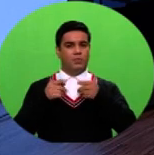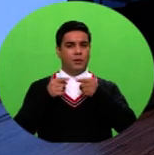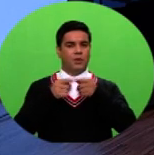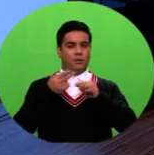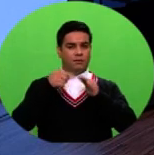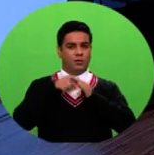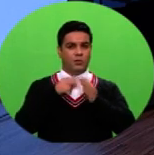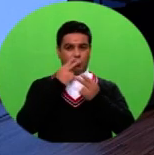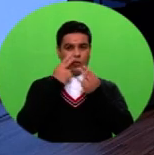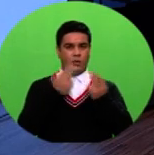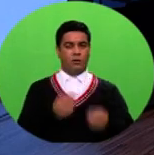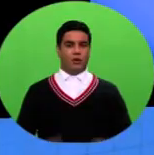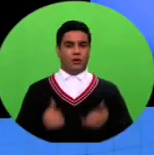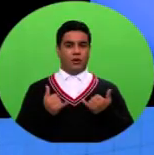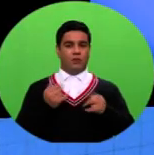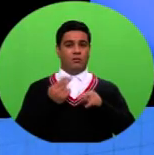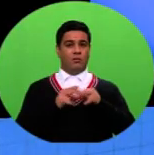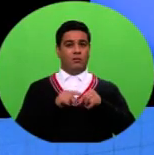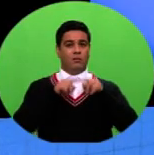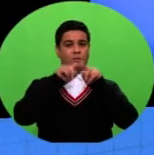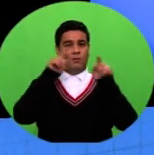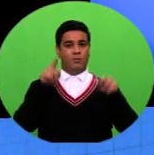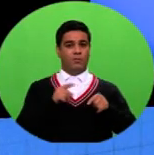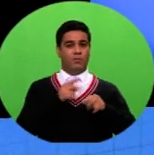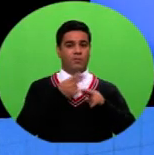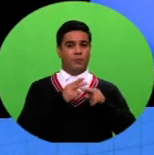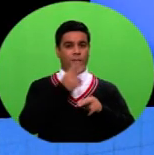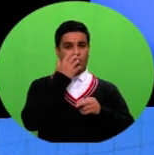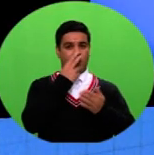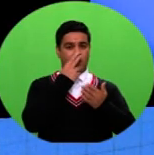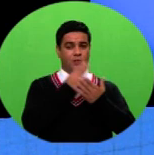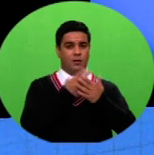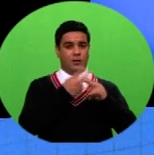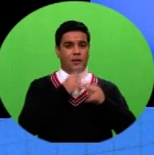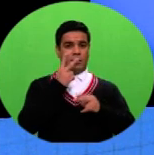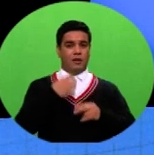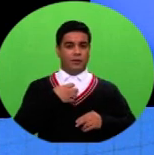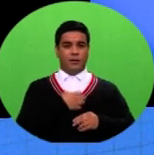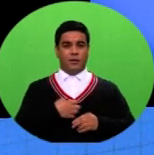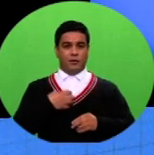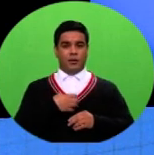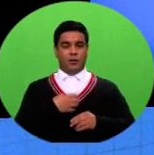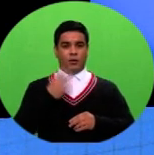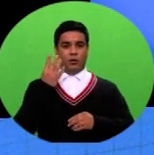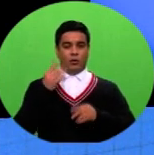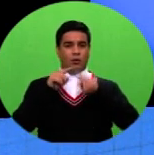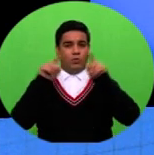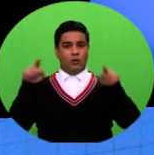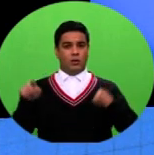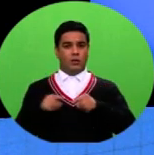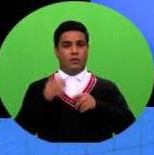Endi paralelepipedning yoyilmasi. Paralelepipedda 2 ta asos, to'g'ri 4 burchakda va